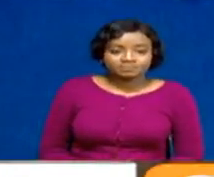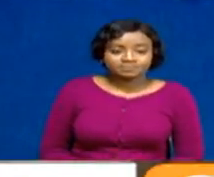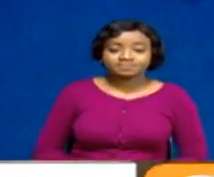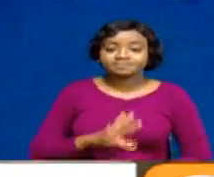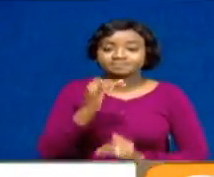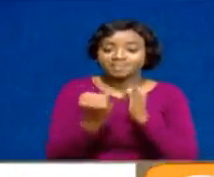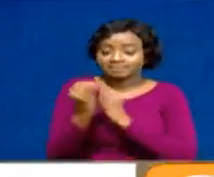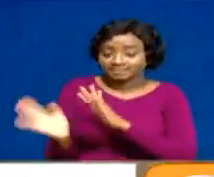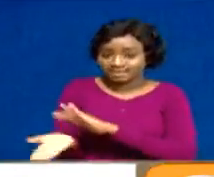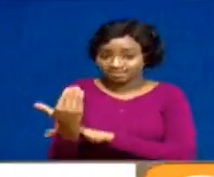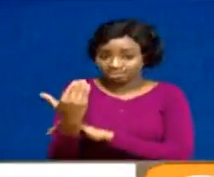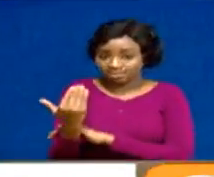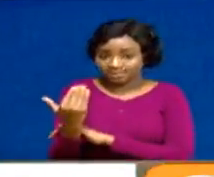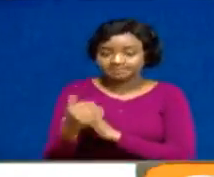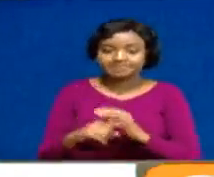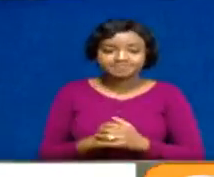Saturday morning.